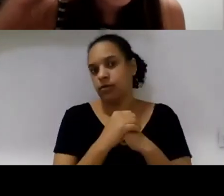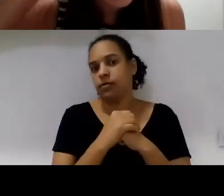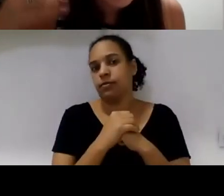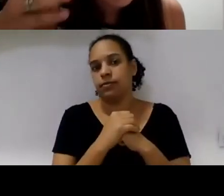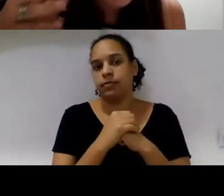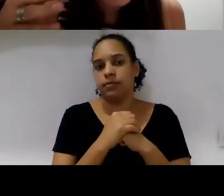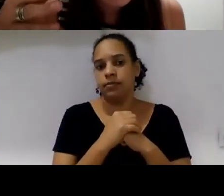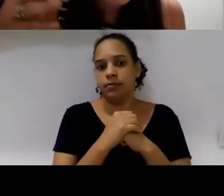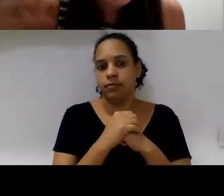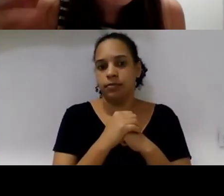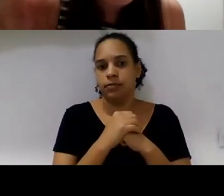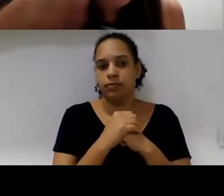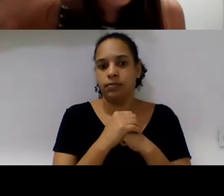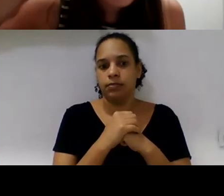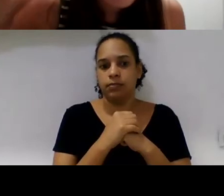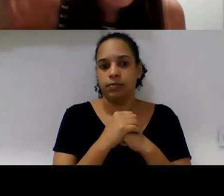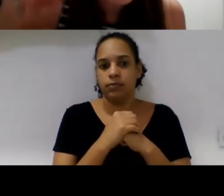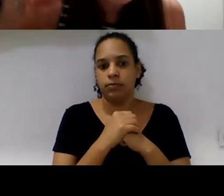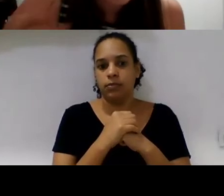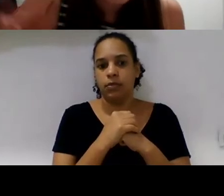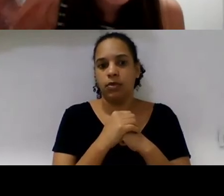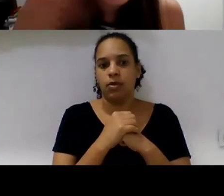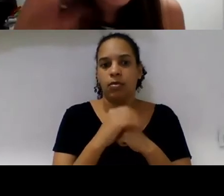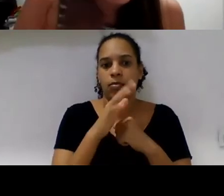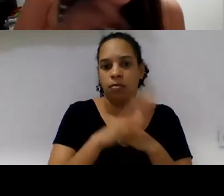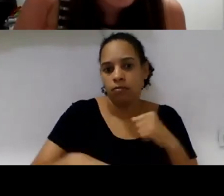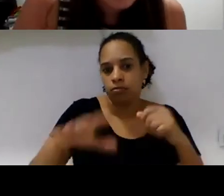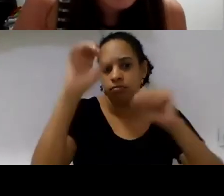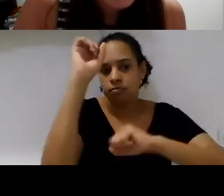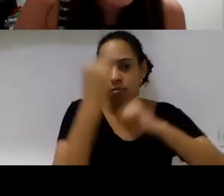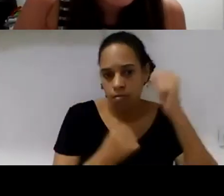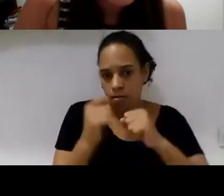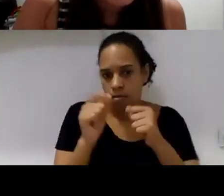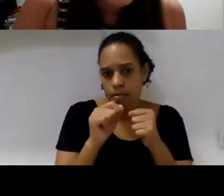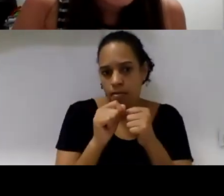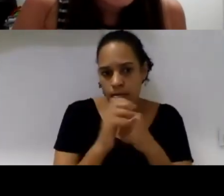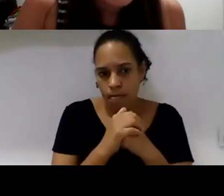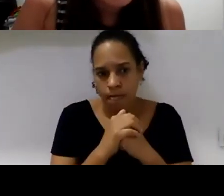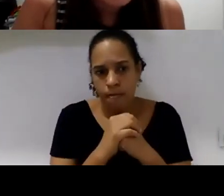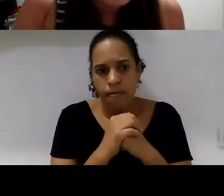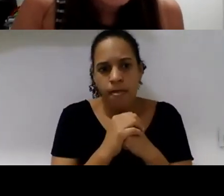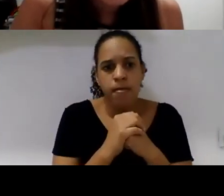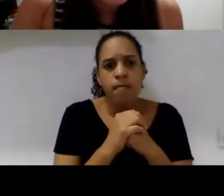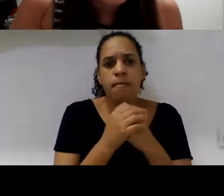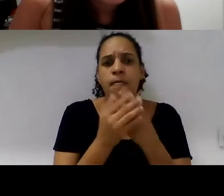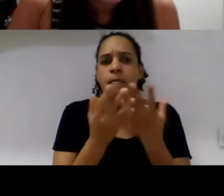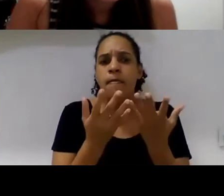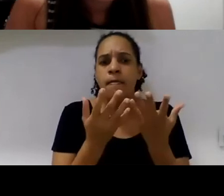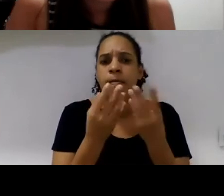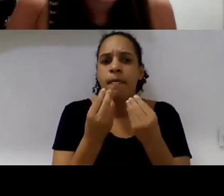to realize the politics involved inside of those units? Yes.